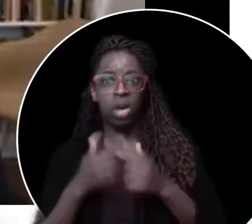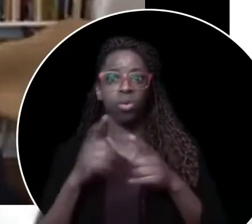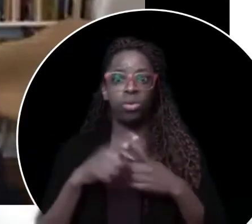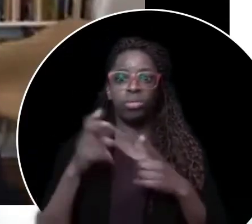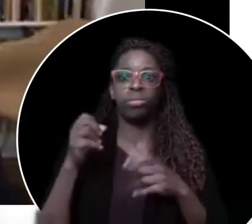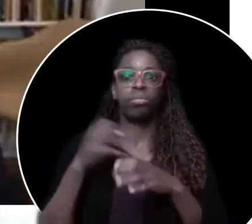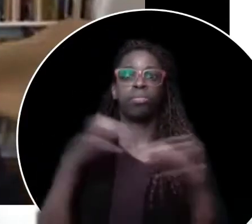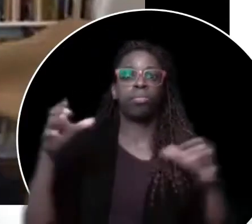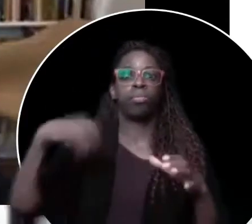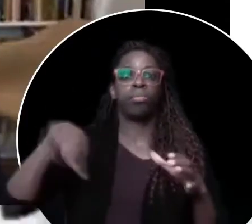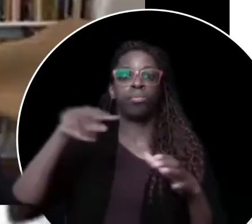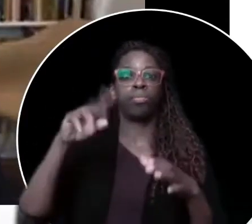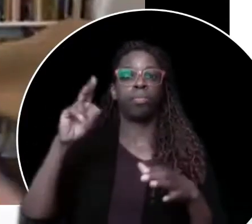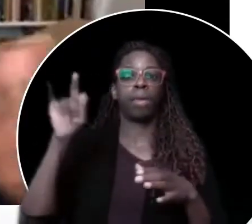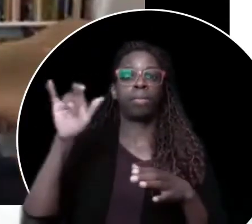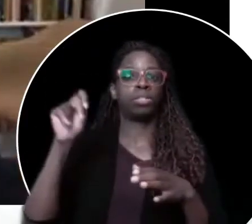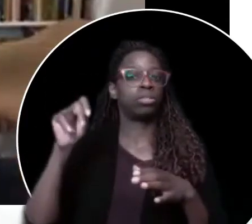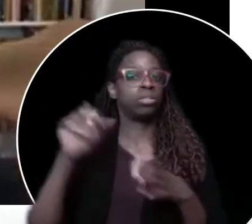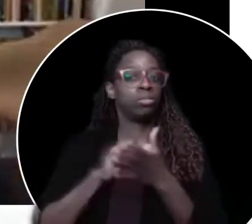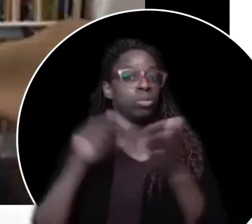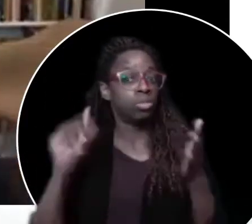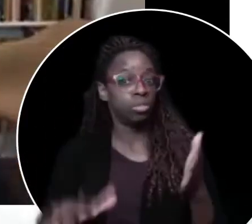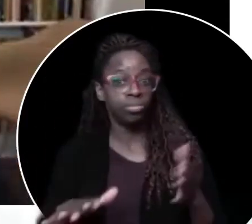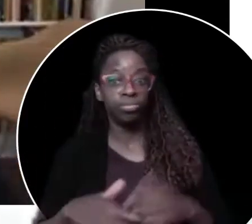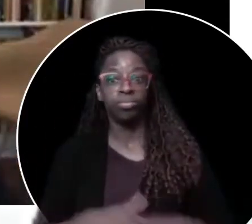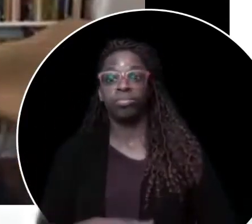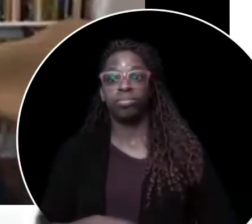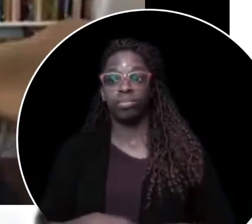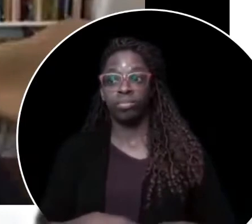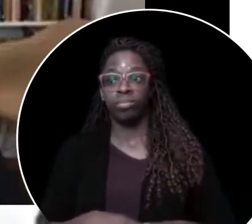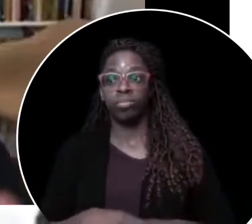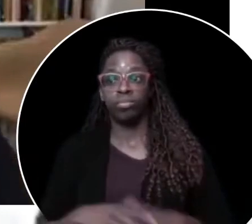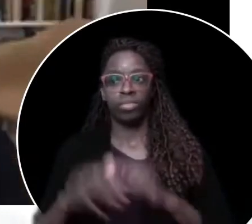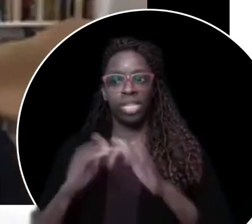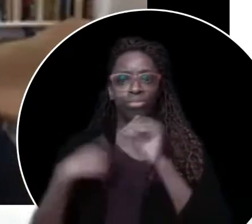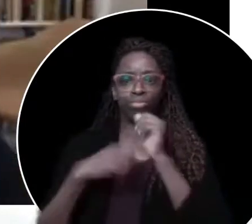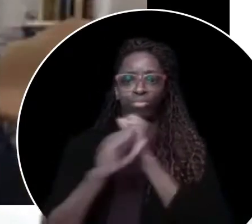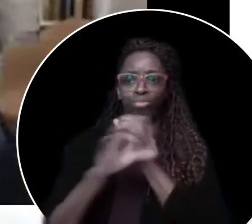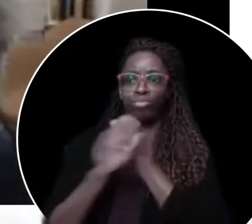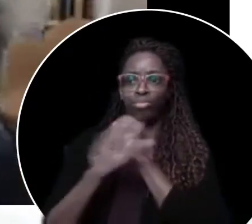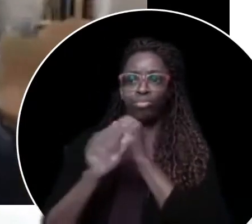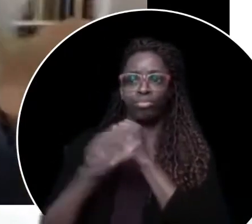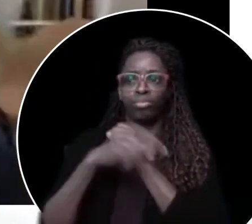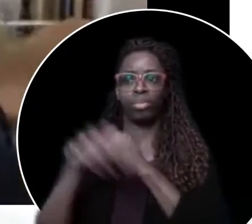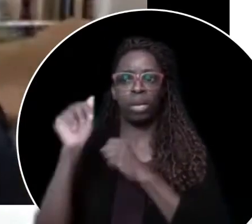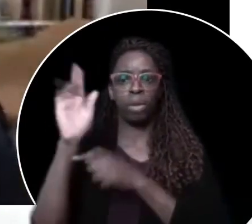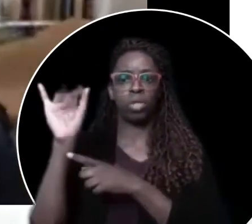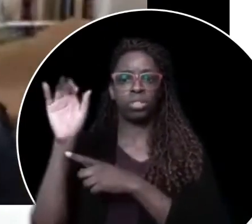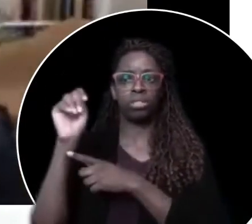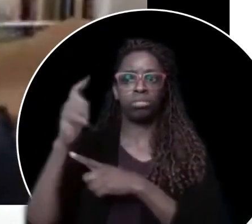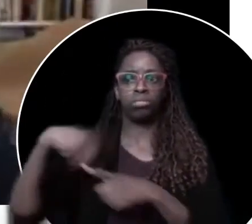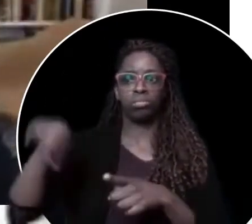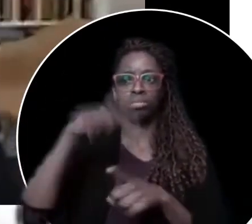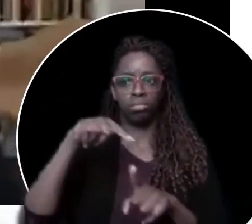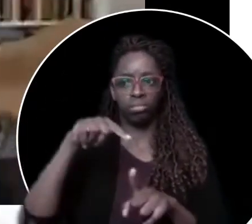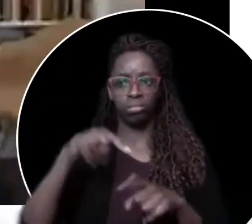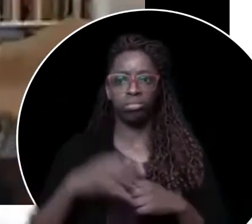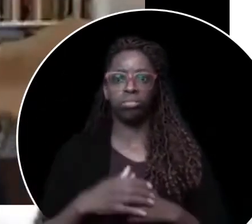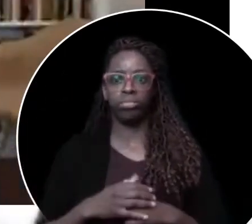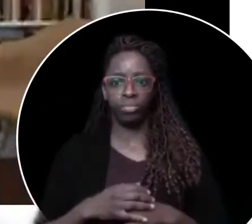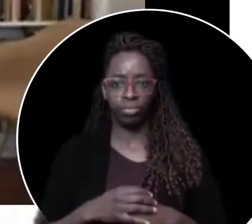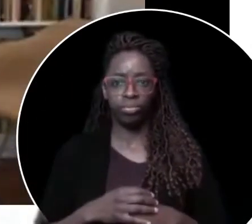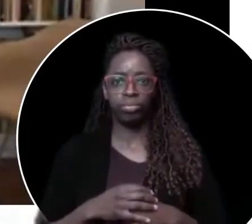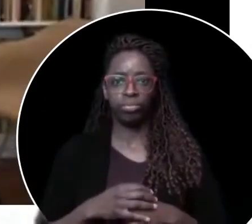point there would be huge, massive demonstrations at a time of a global pandemic when people are counseled to